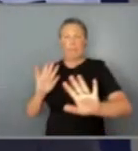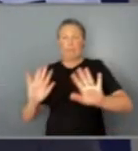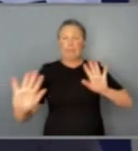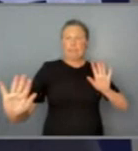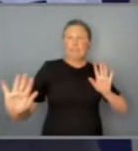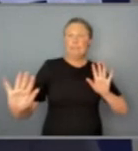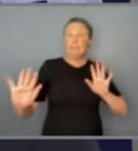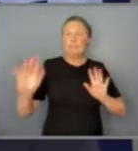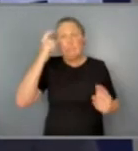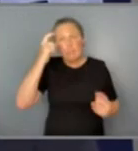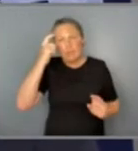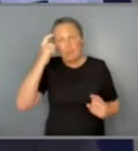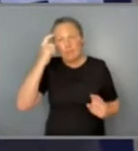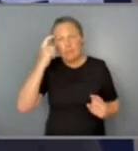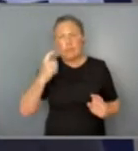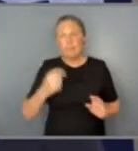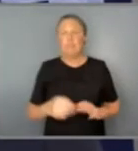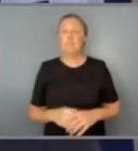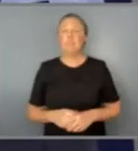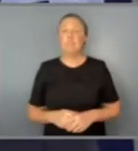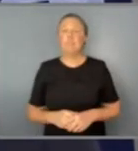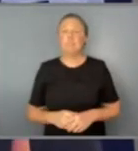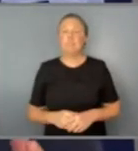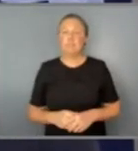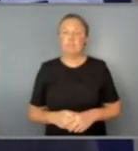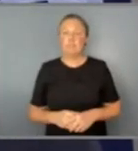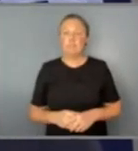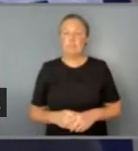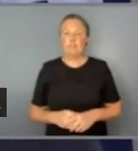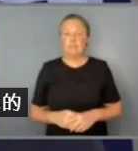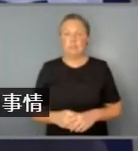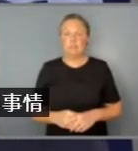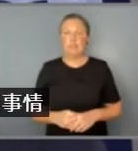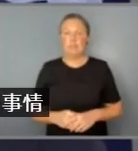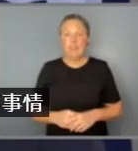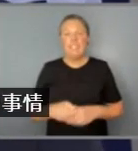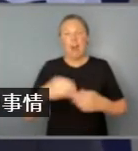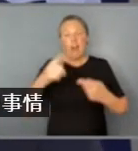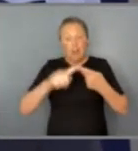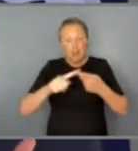obviously, that is desirable anyway. And so all of these practical